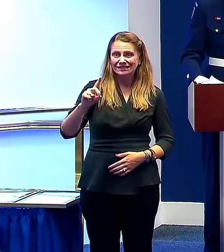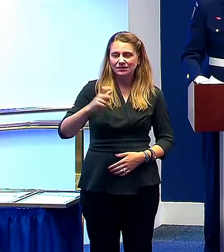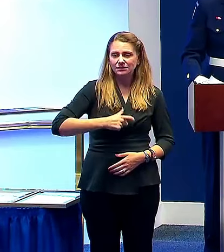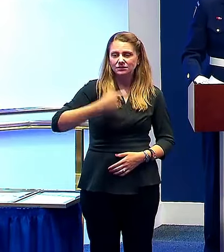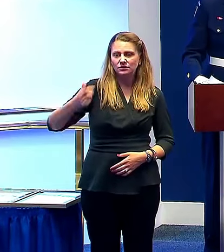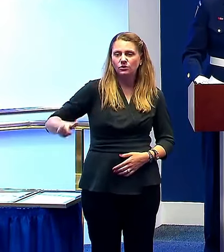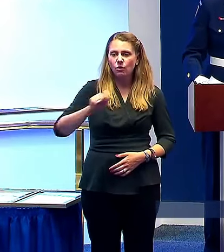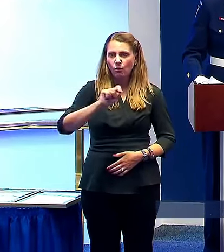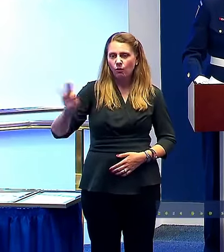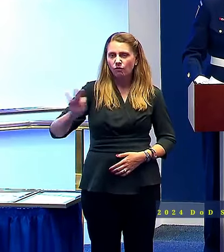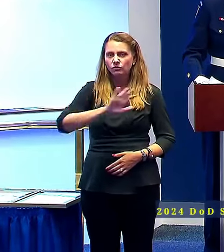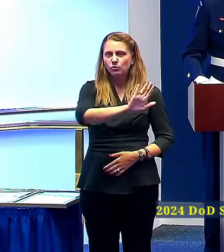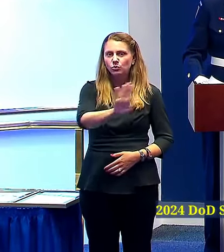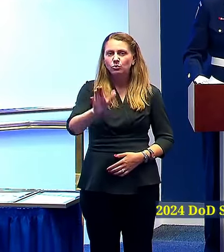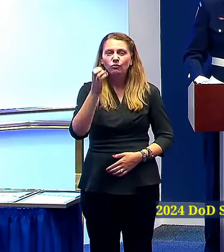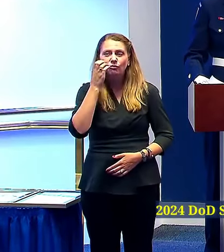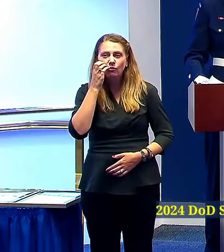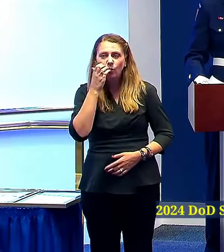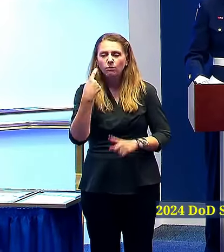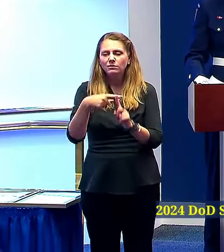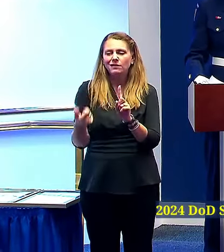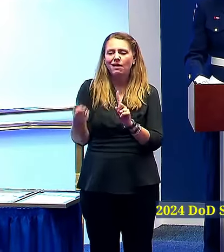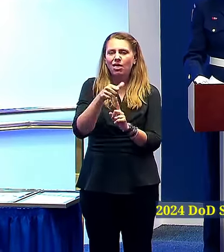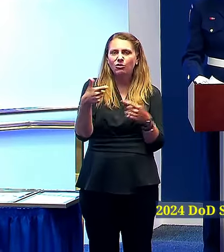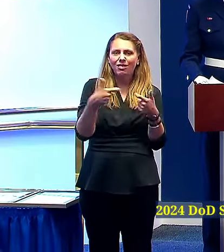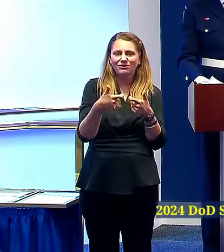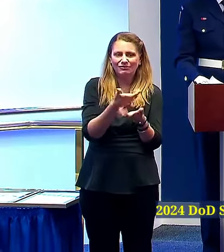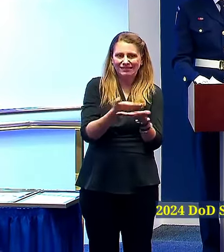off all cell phones and other electronic devices.